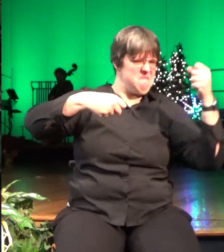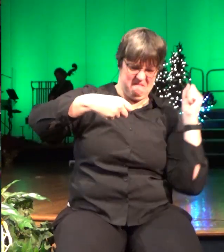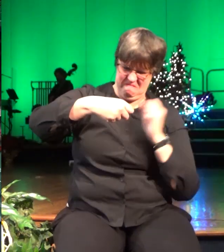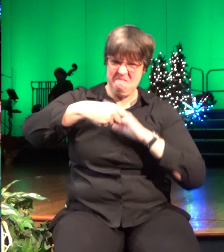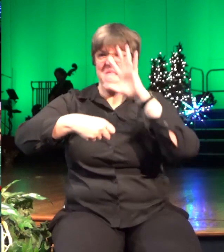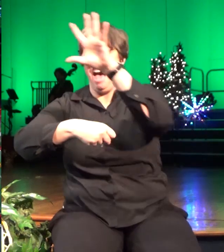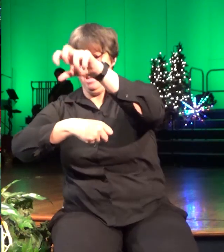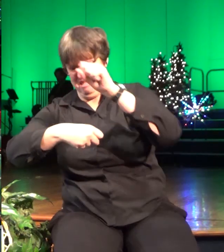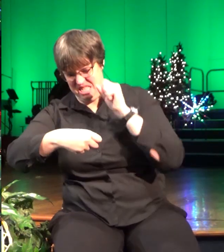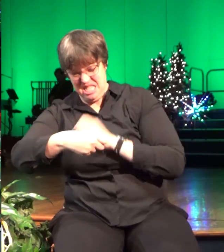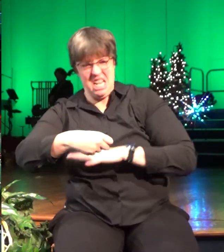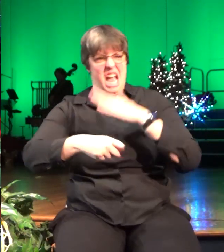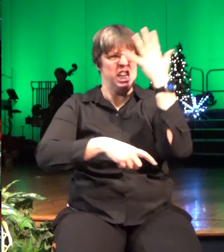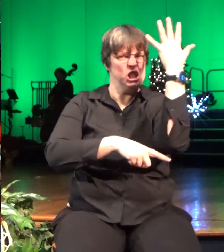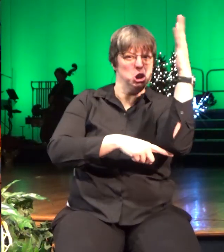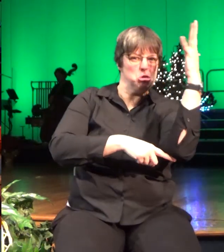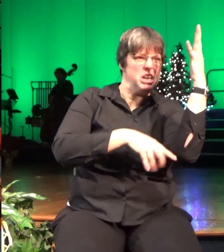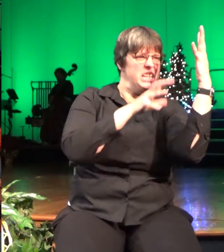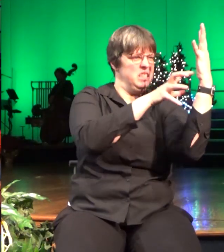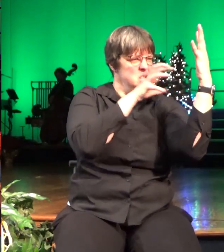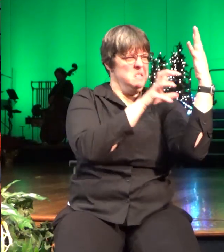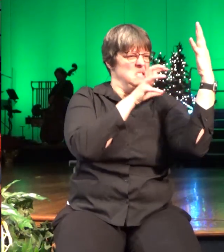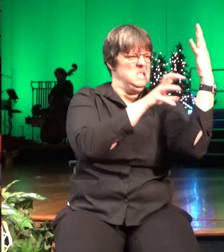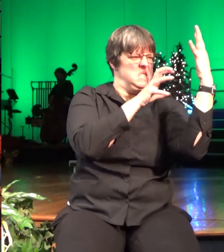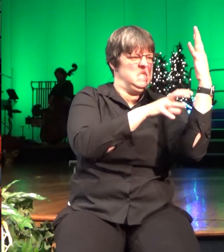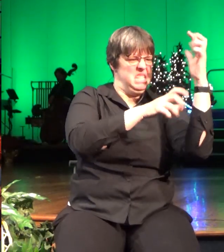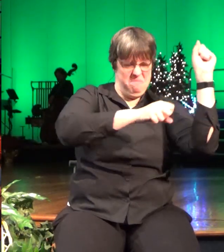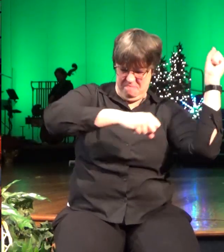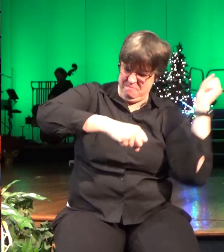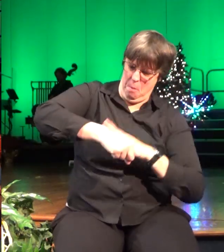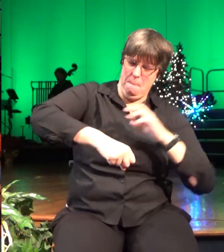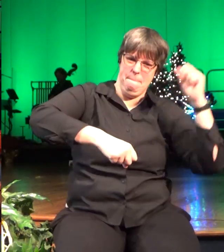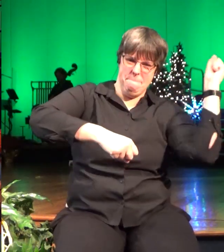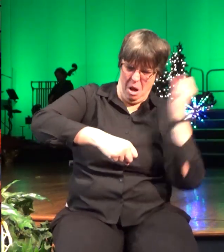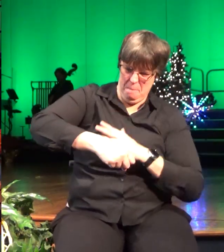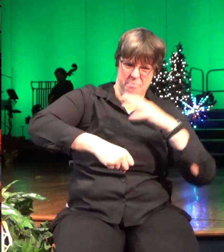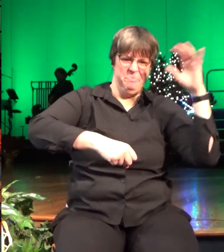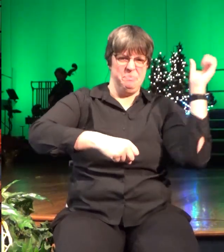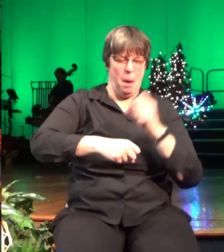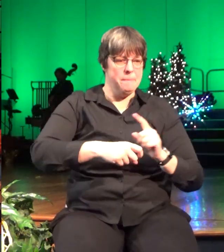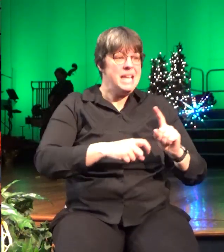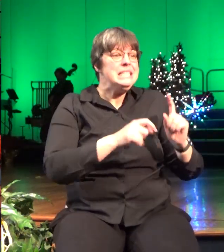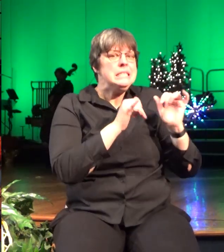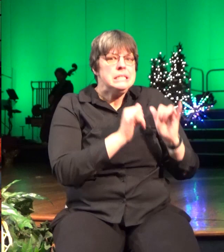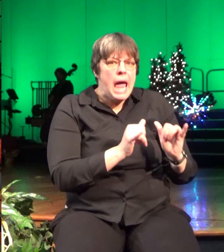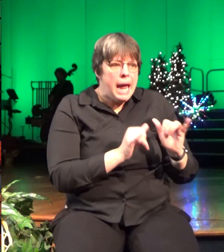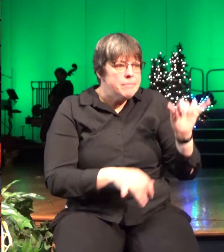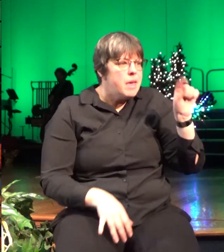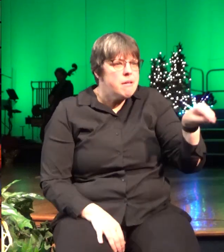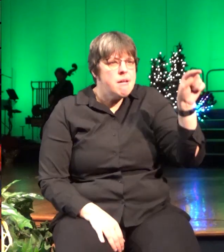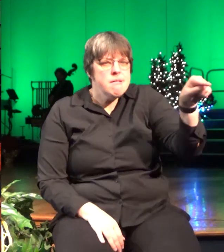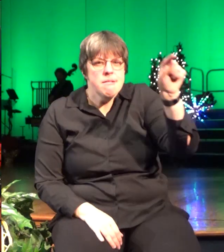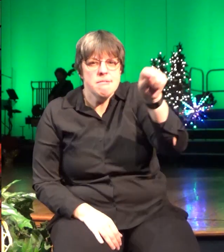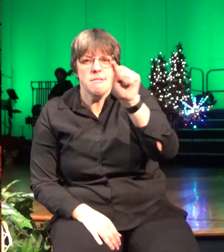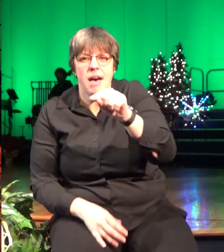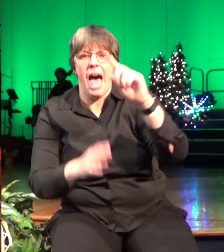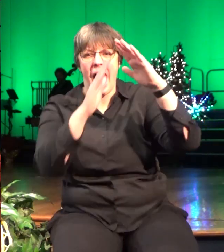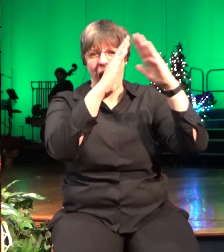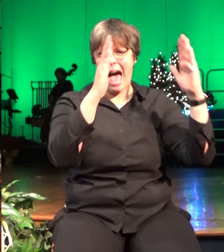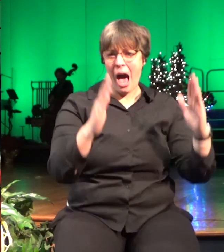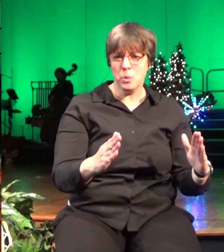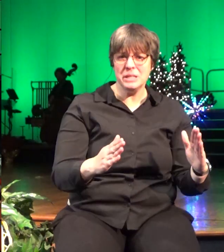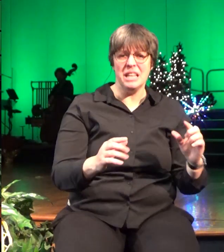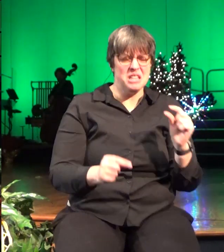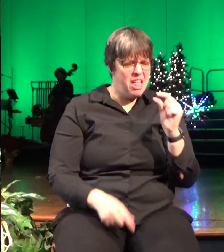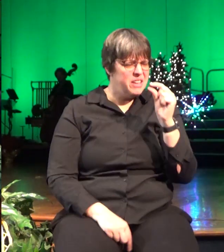branches a-shaken. Then he did the same thing to the others whose houses, leaving crumbs much too